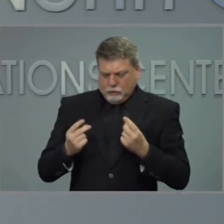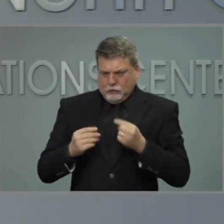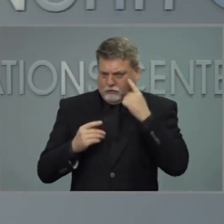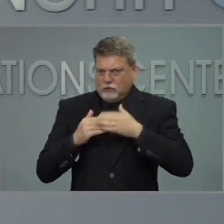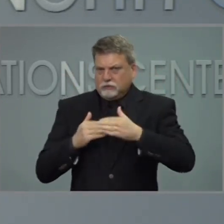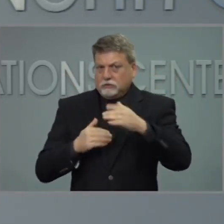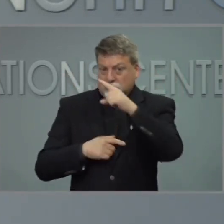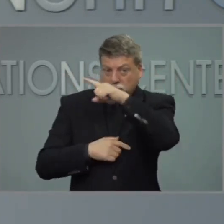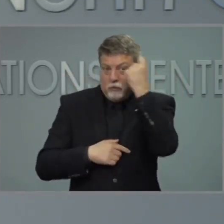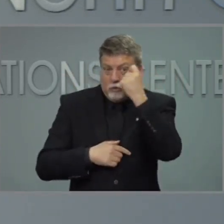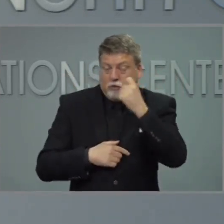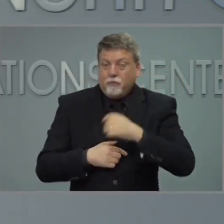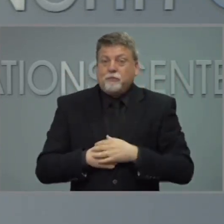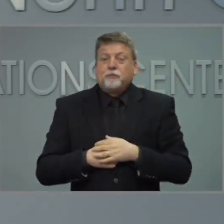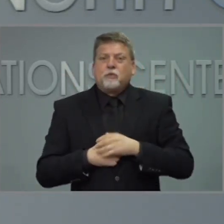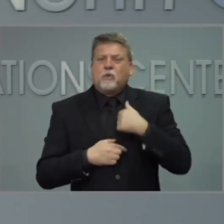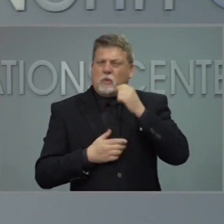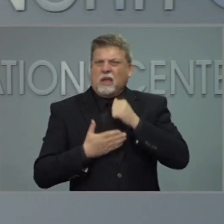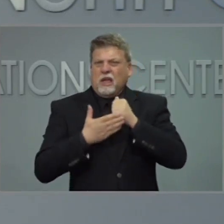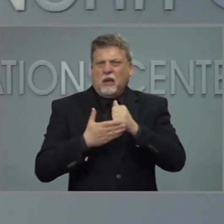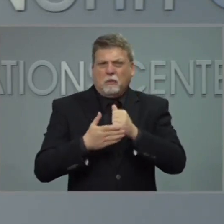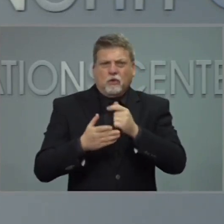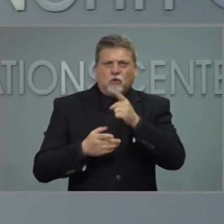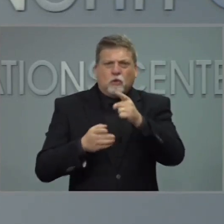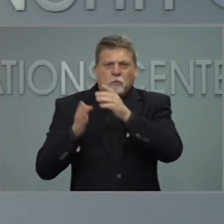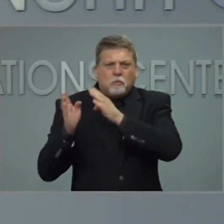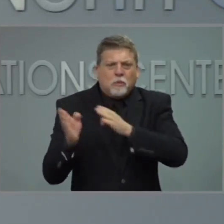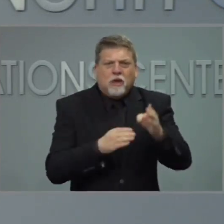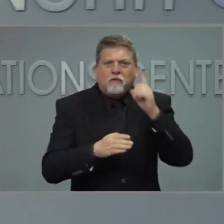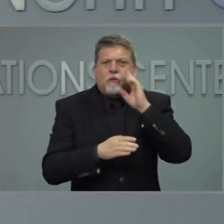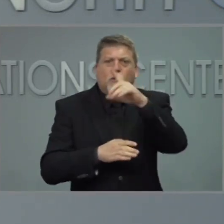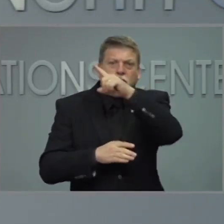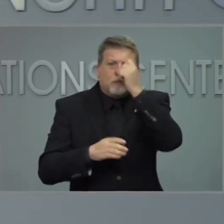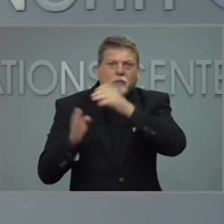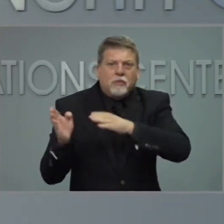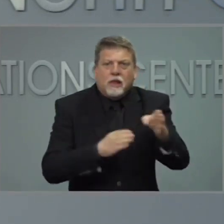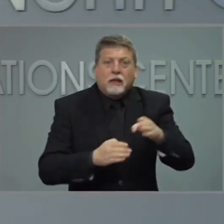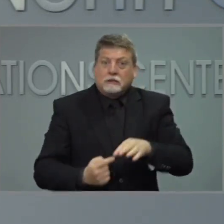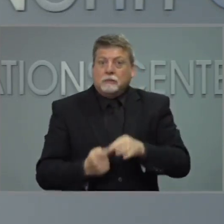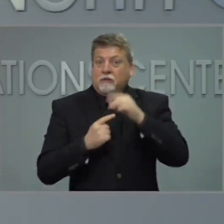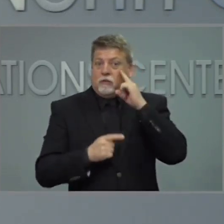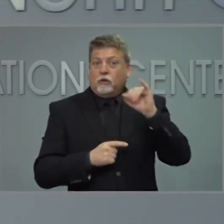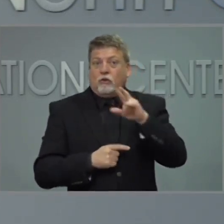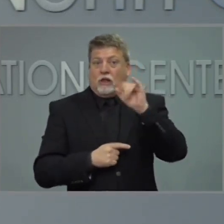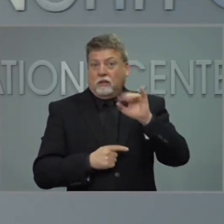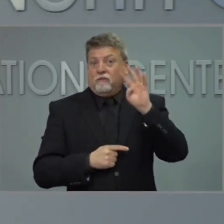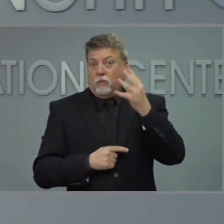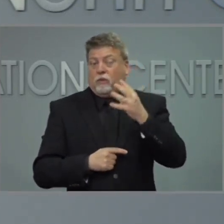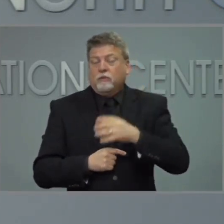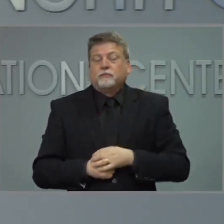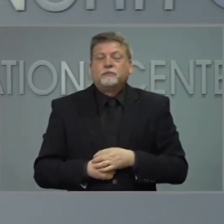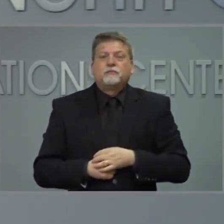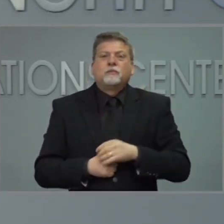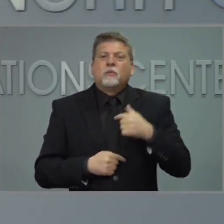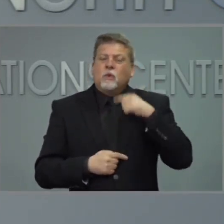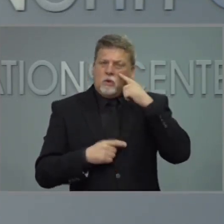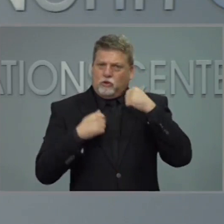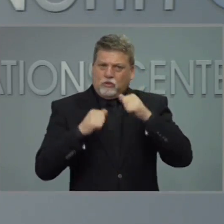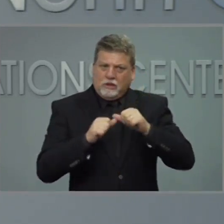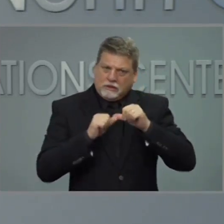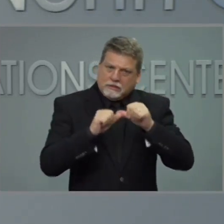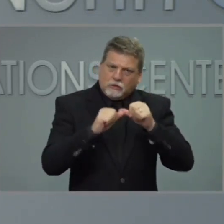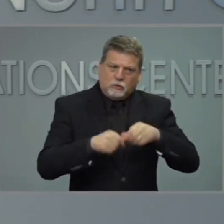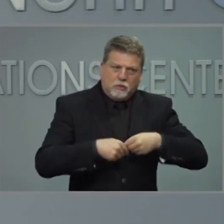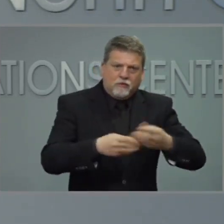4th. We remain focused on getting people vaccinated as quickly and as equitably as possible